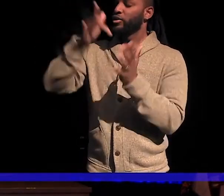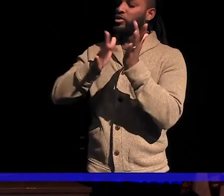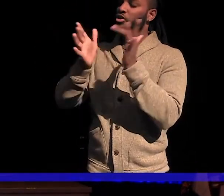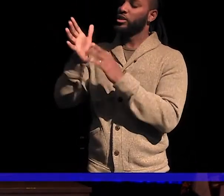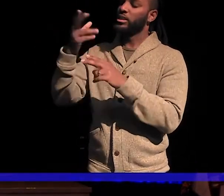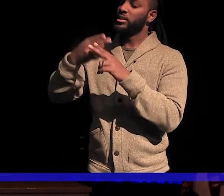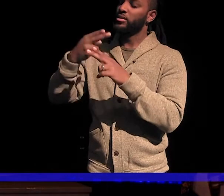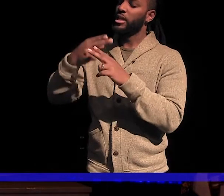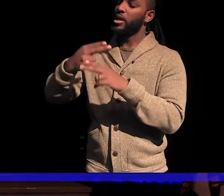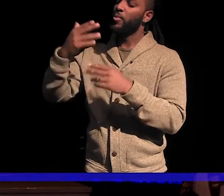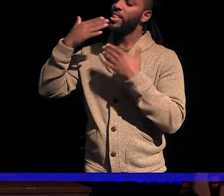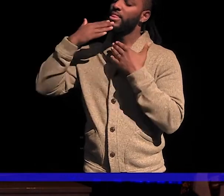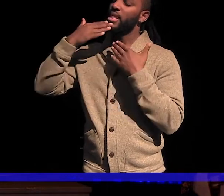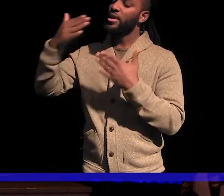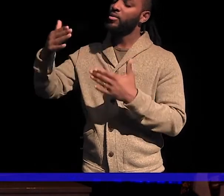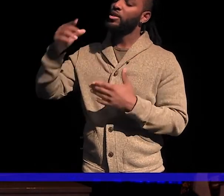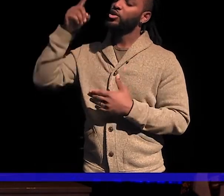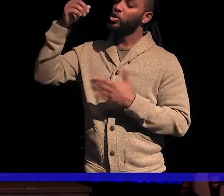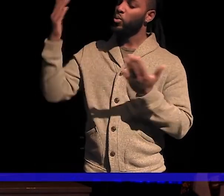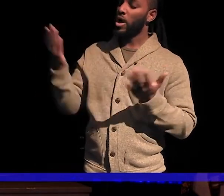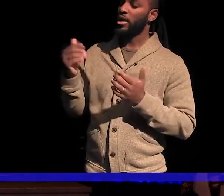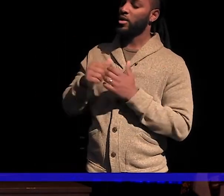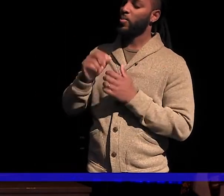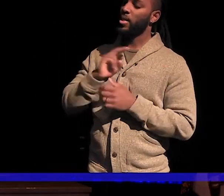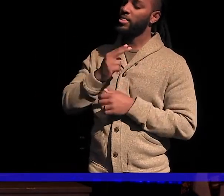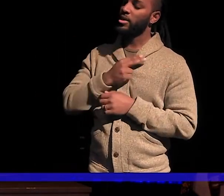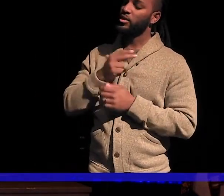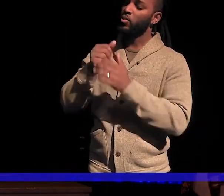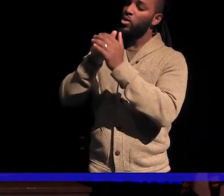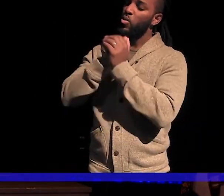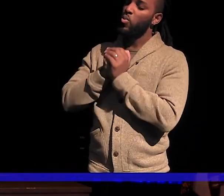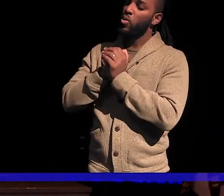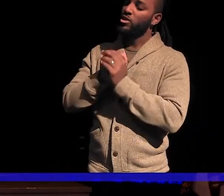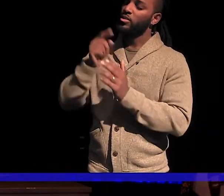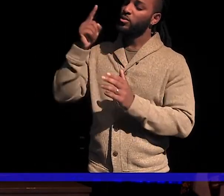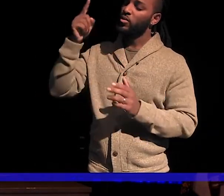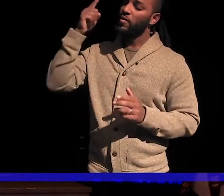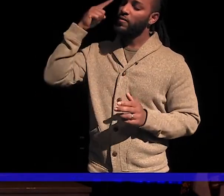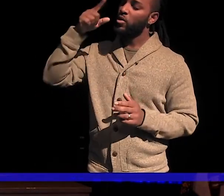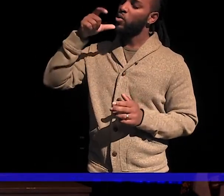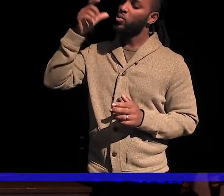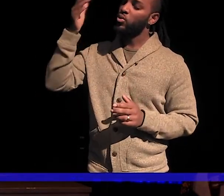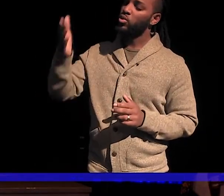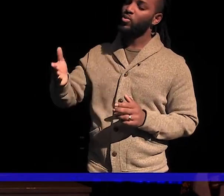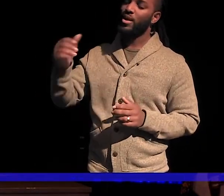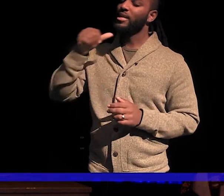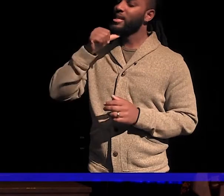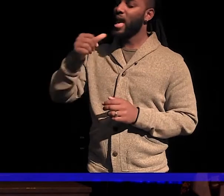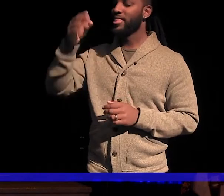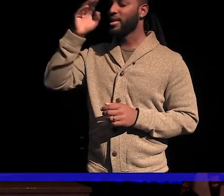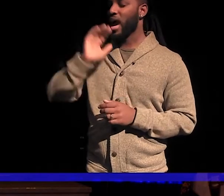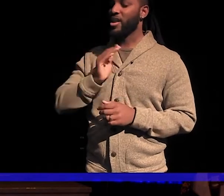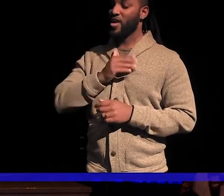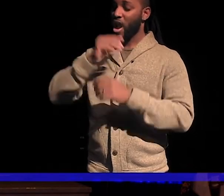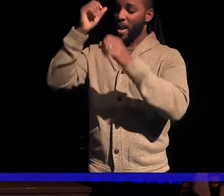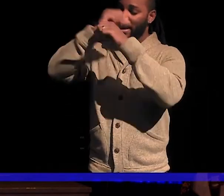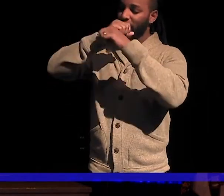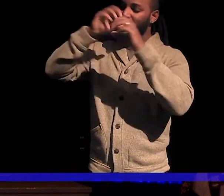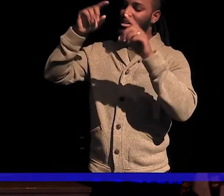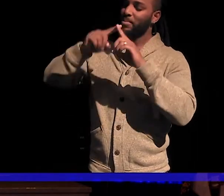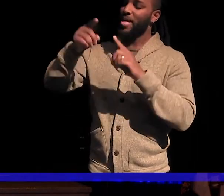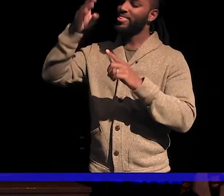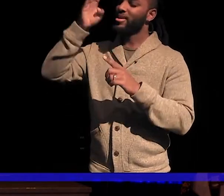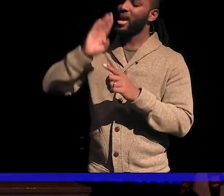you that you are here with us, and we worship you for who you are, Father God, not the God of our imagination, but the God